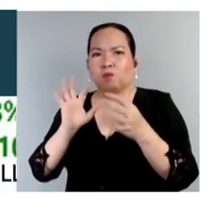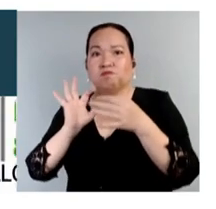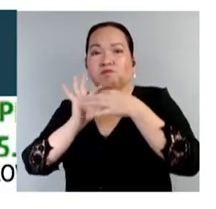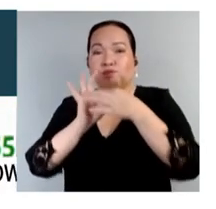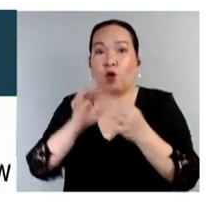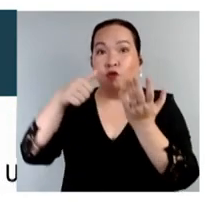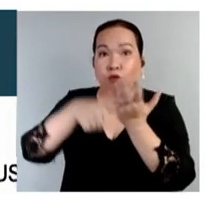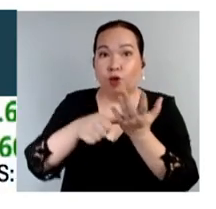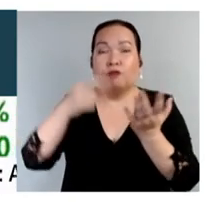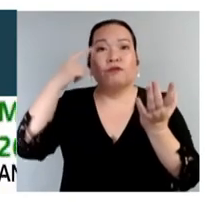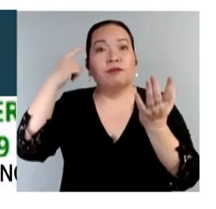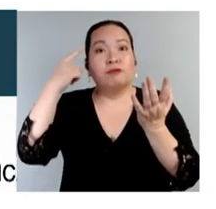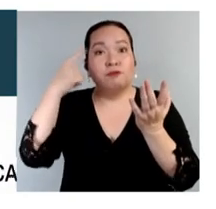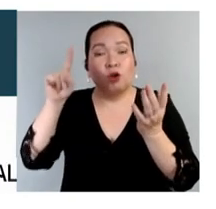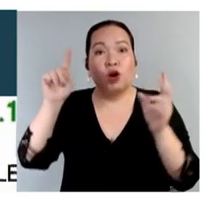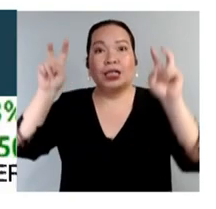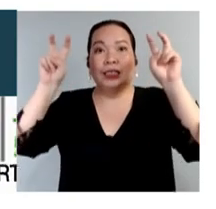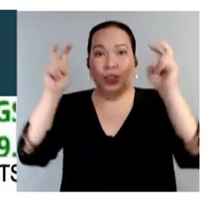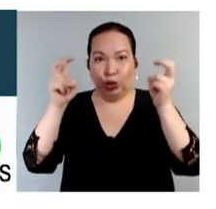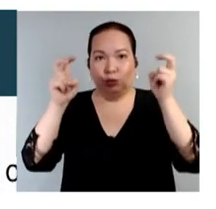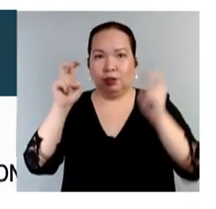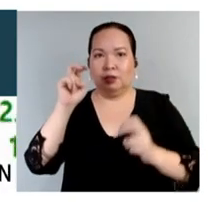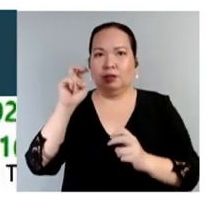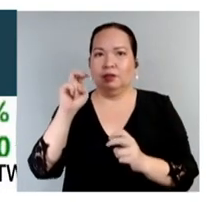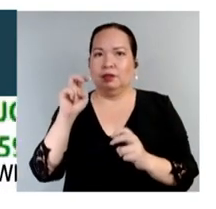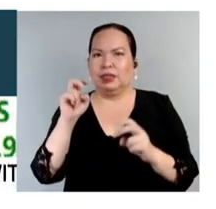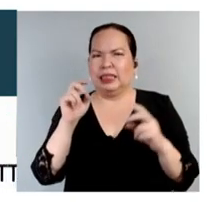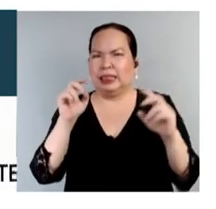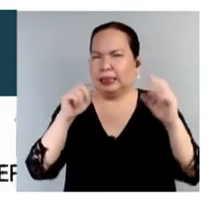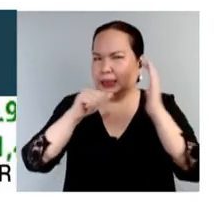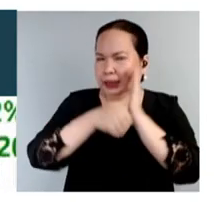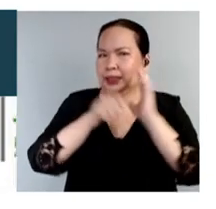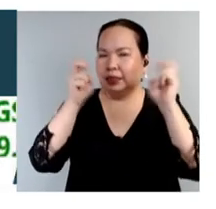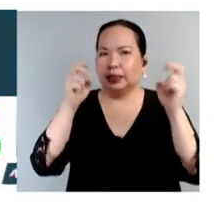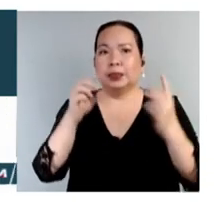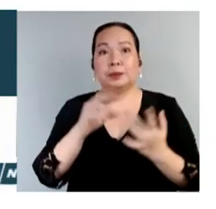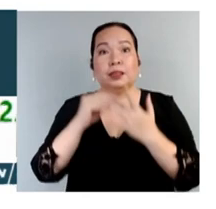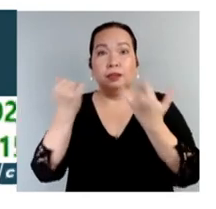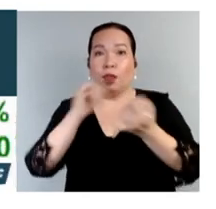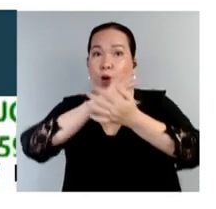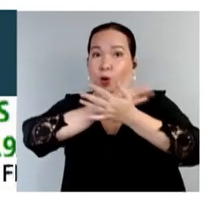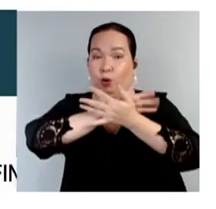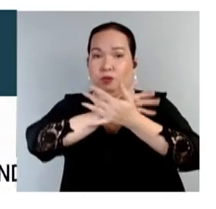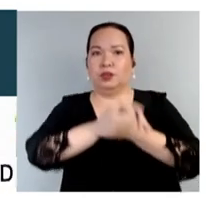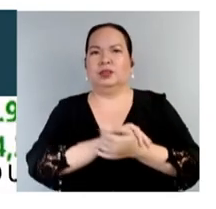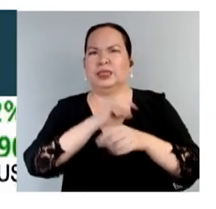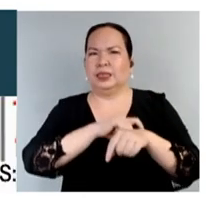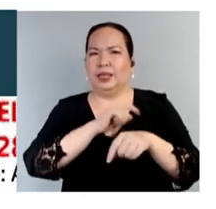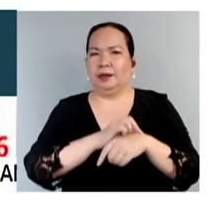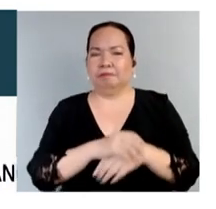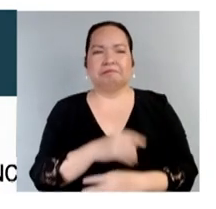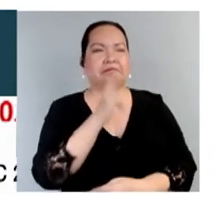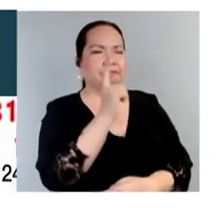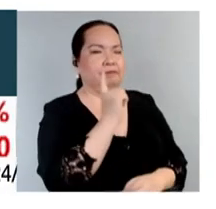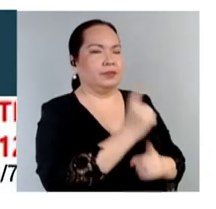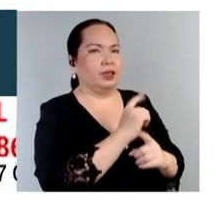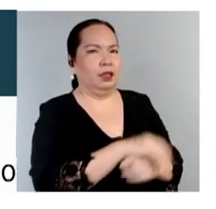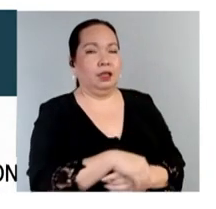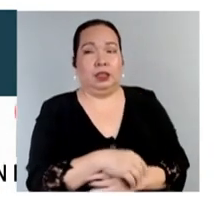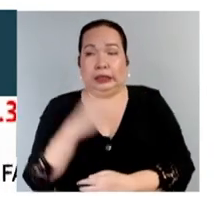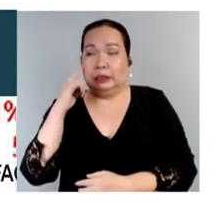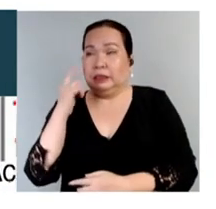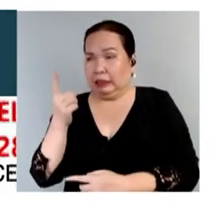ever, especially because Definitely. Of this pandemic, right? Yeah. So what is it about these two